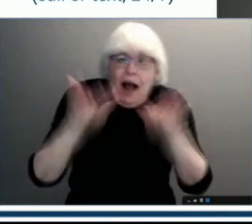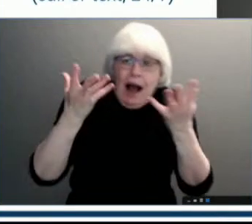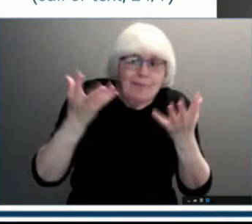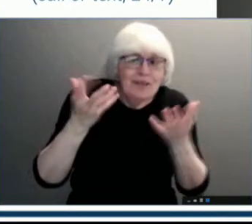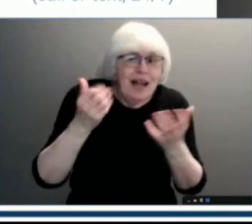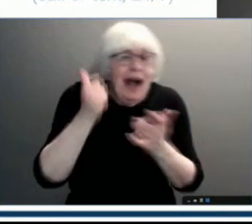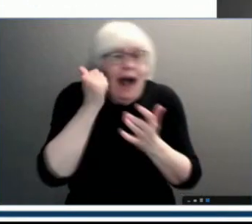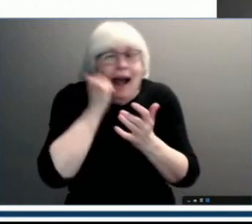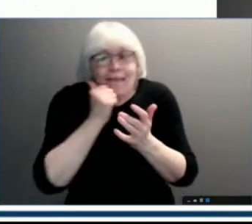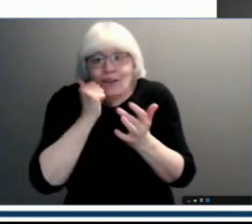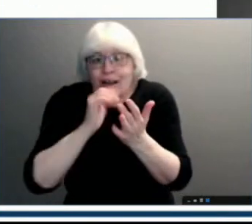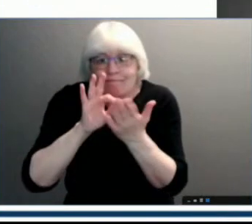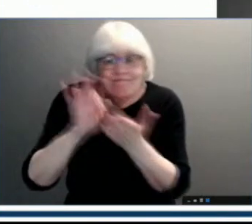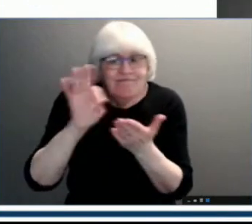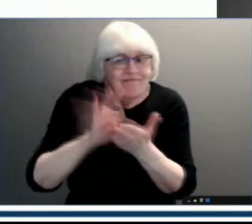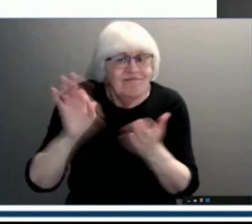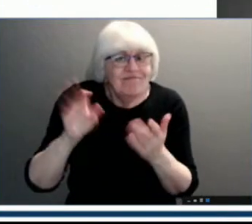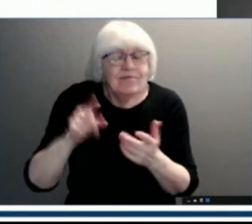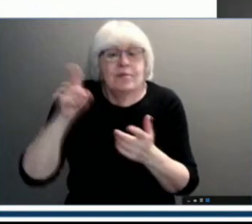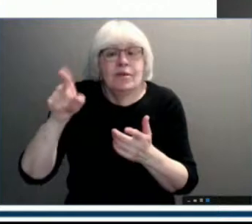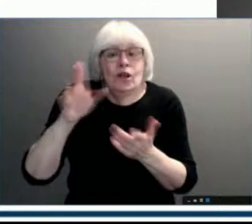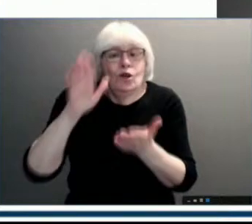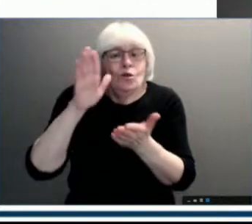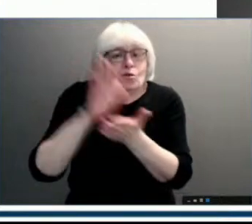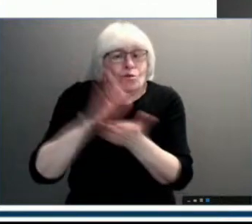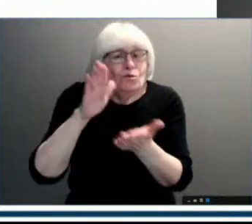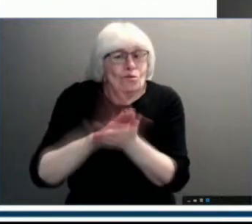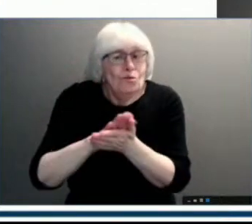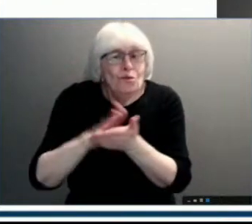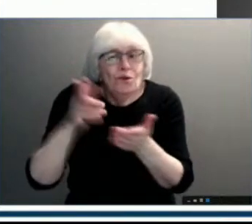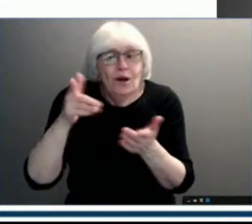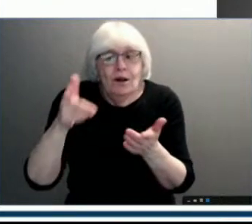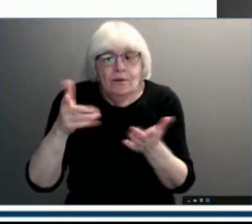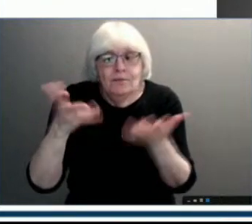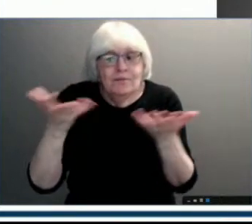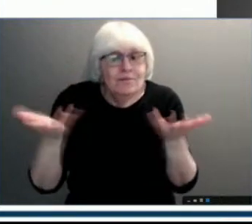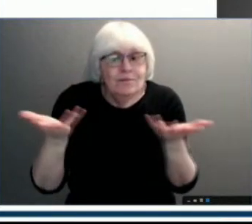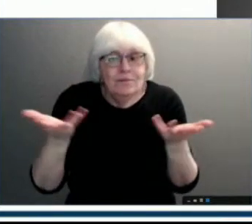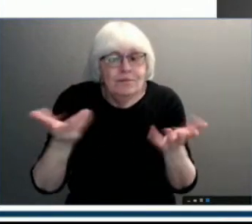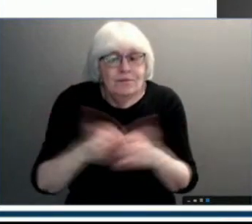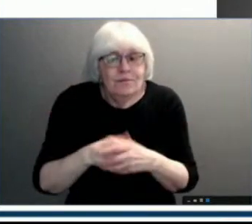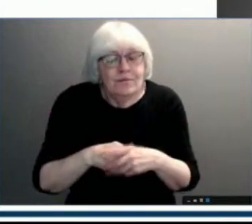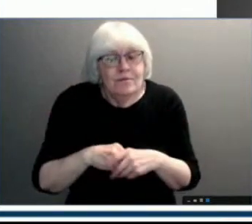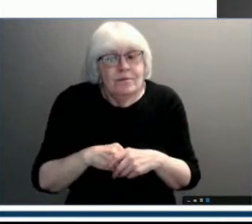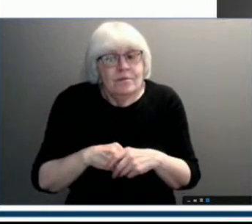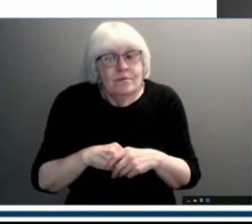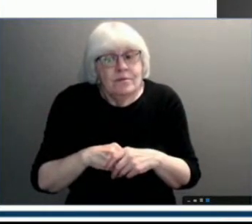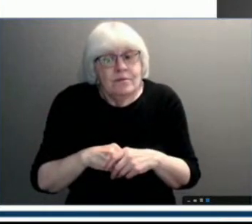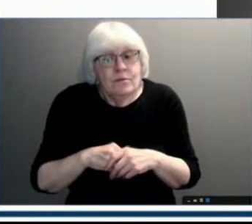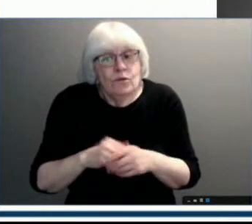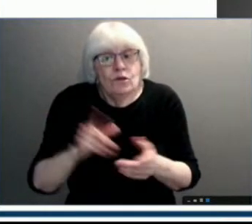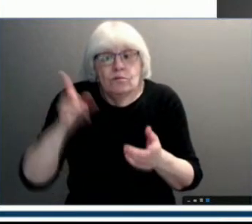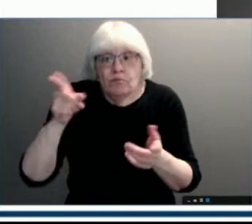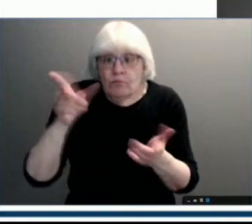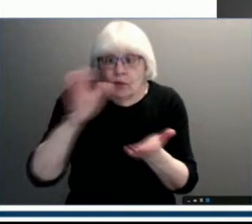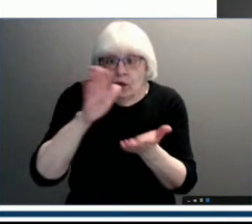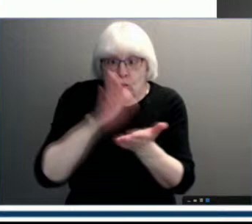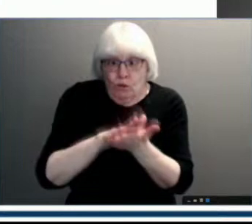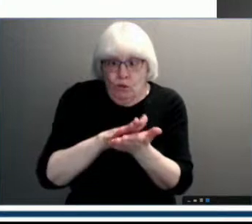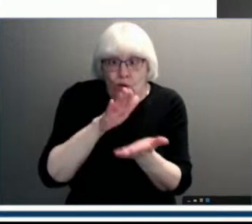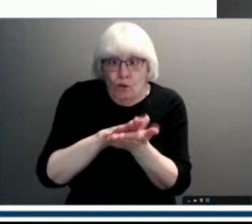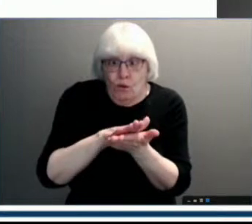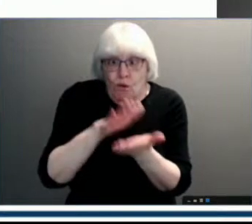in schools. That really is going to become more down to an operational issue for operational logistics within a